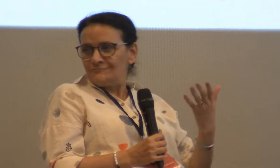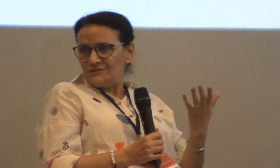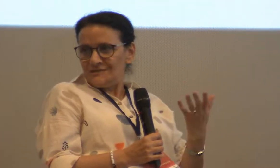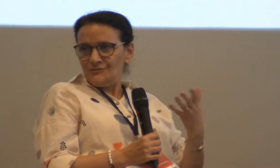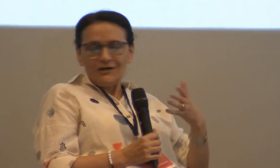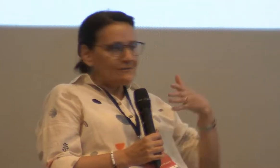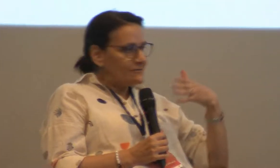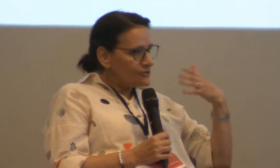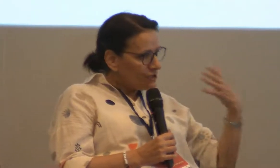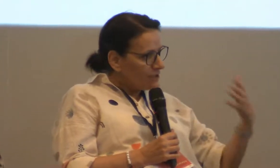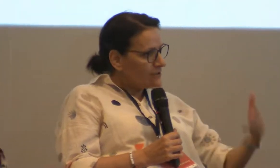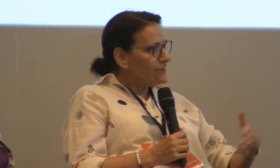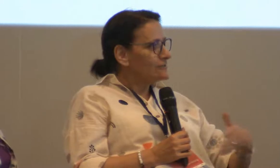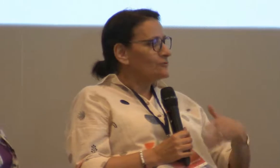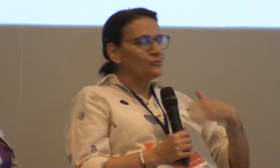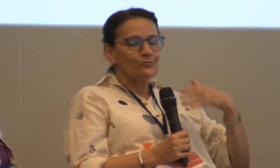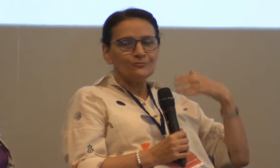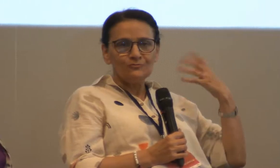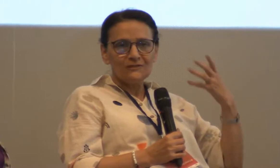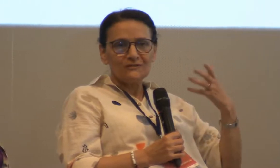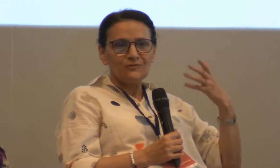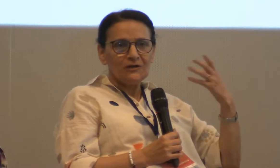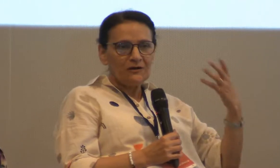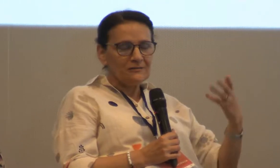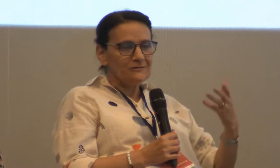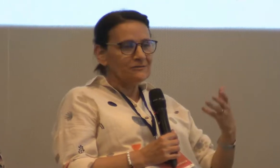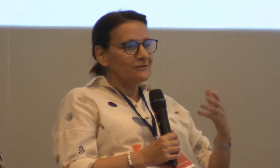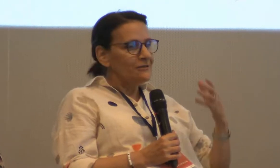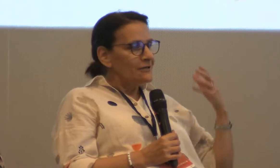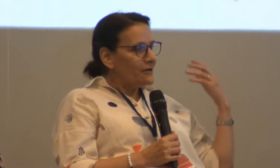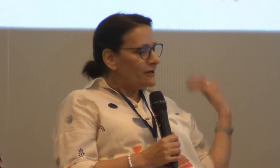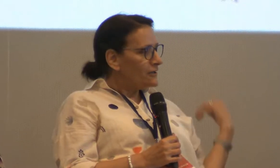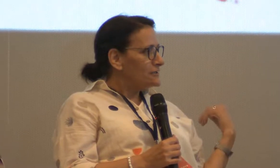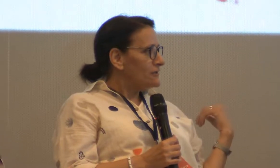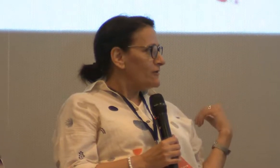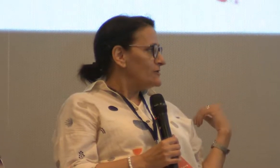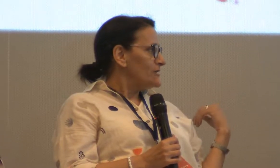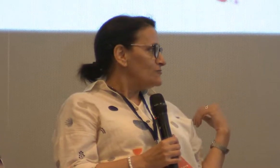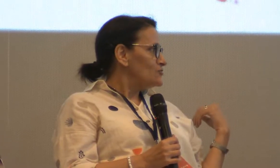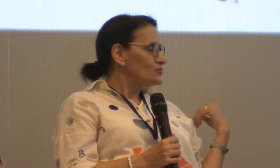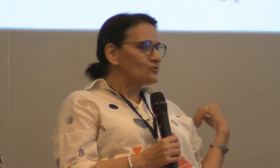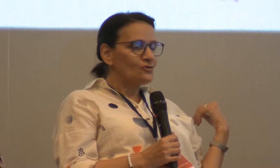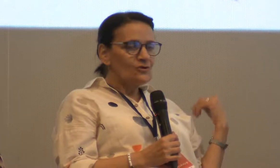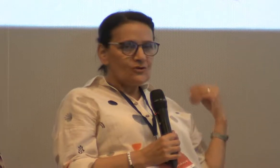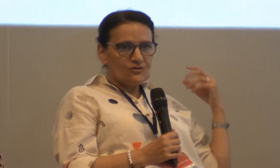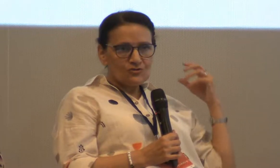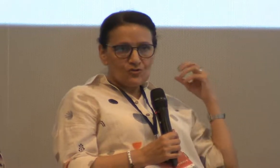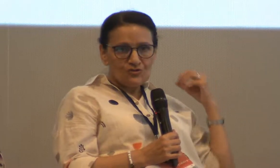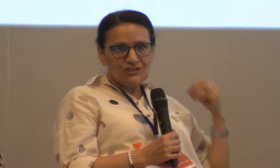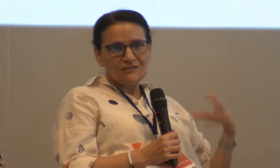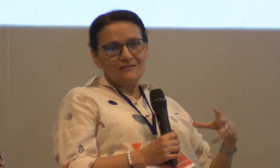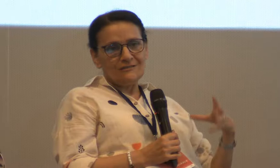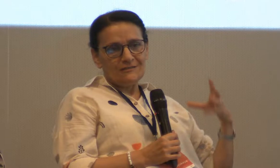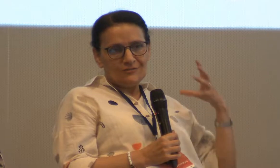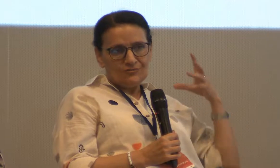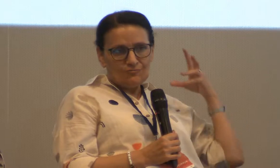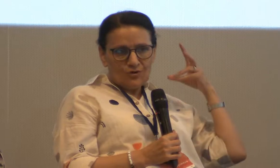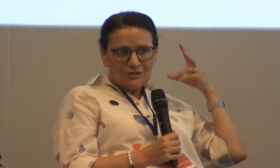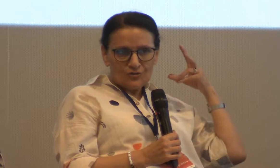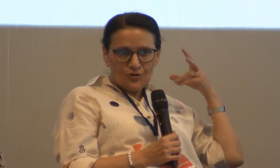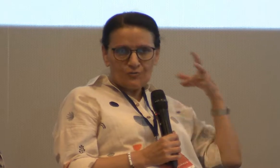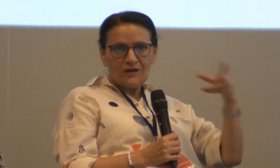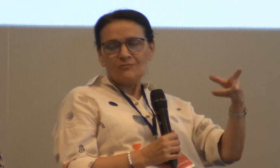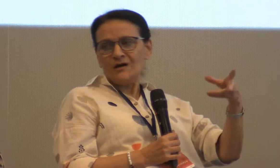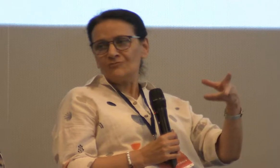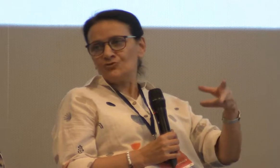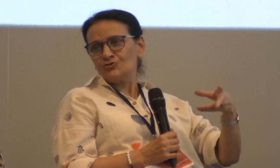roboski you can have a monument for roboski but then cities were distracted we can have memories places for all